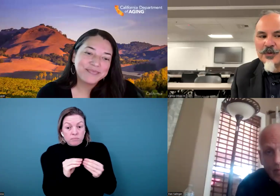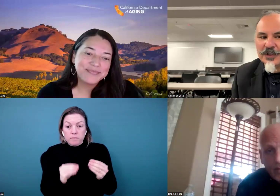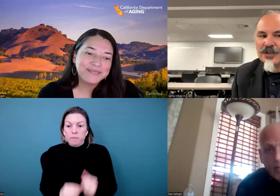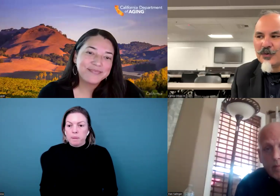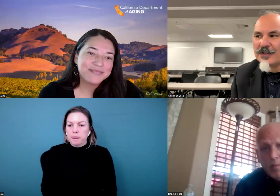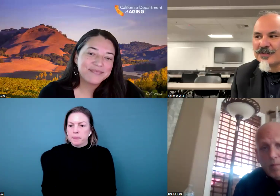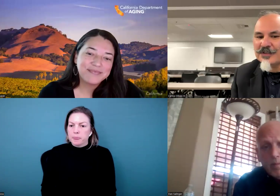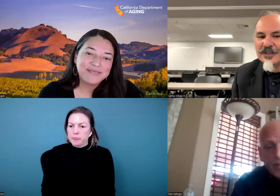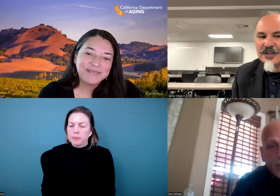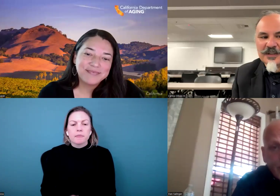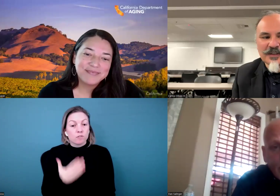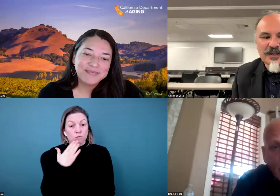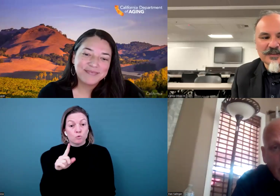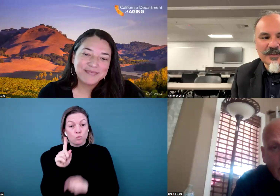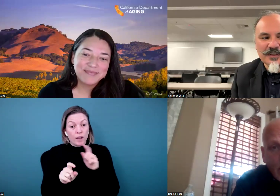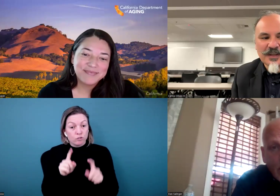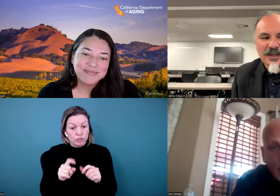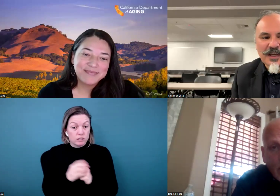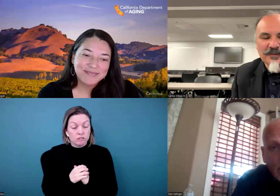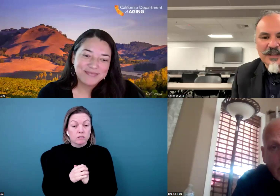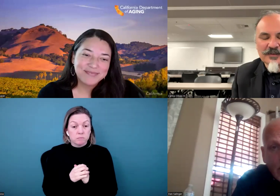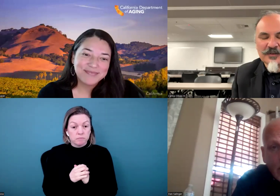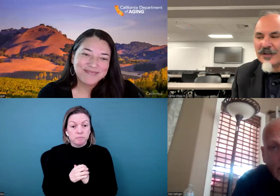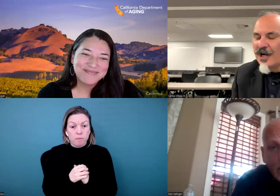I think we had some really good questions and